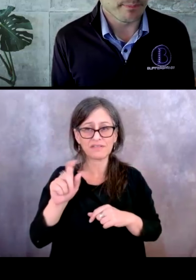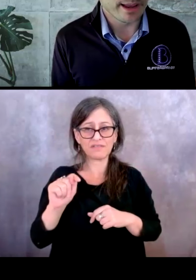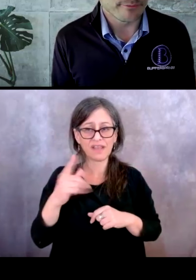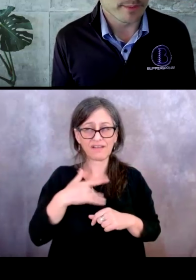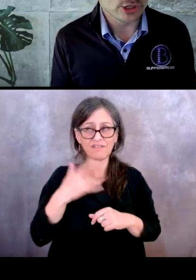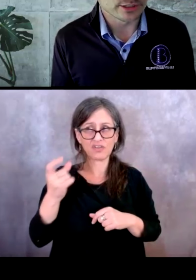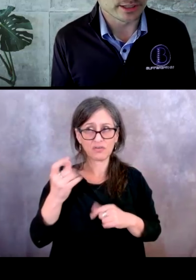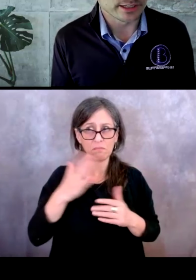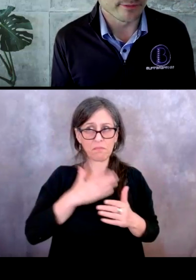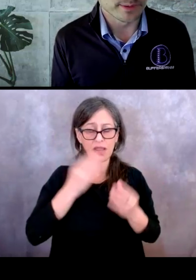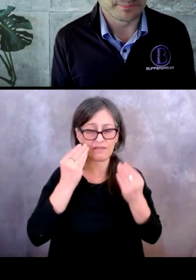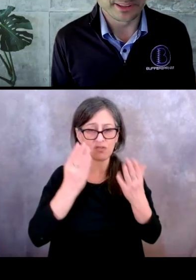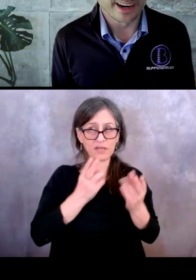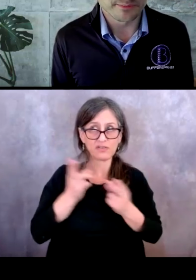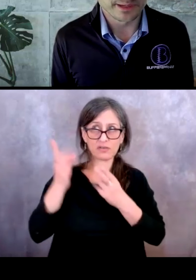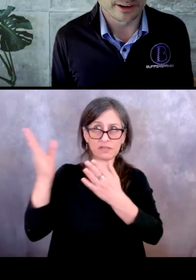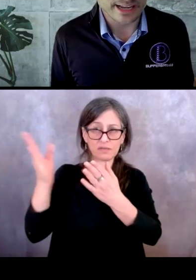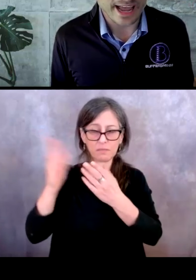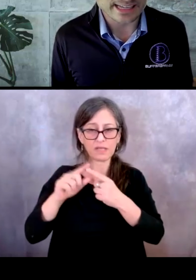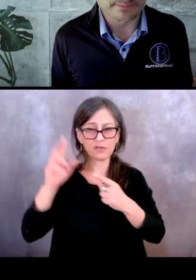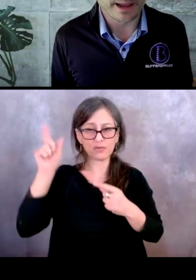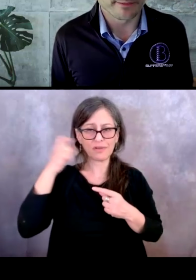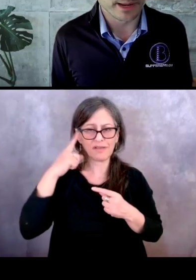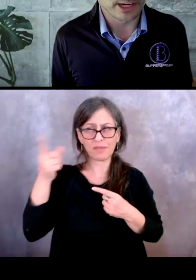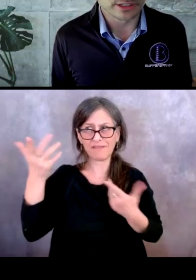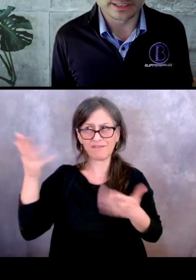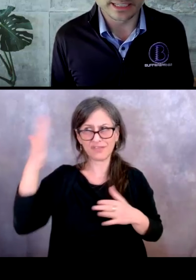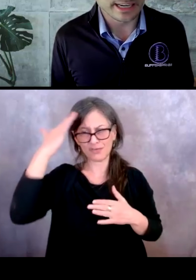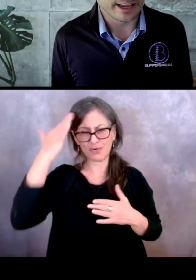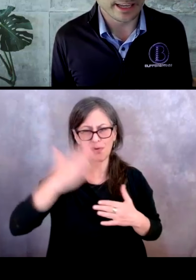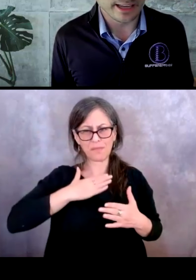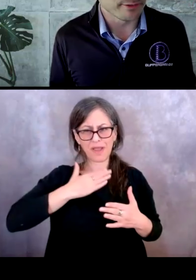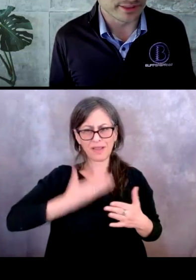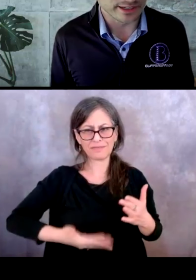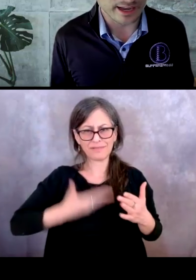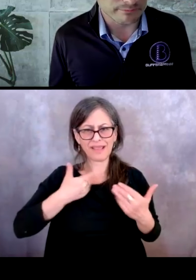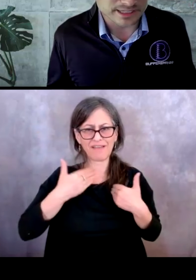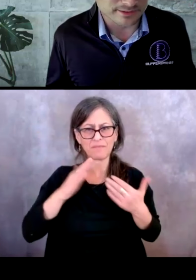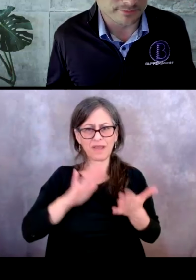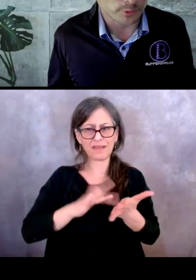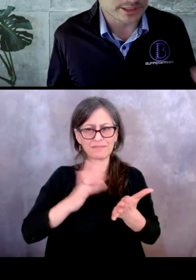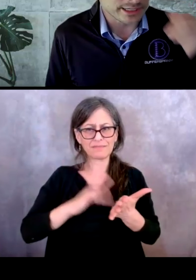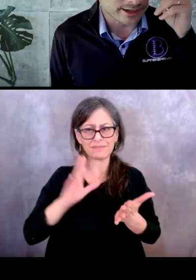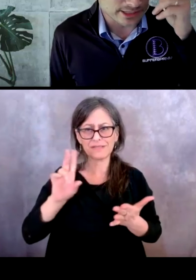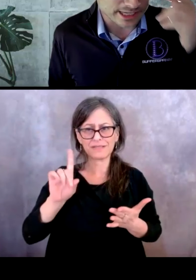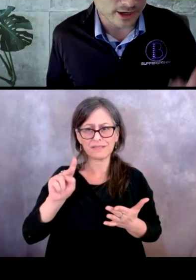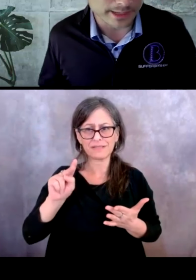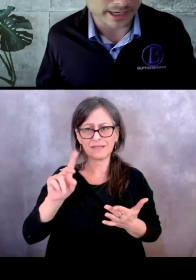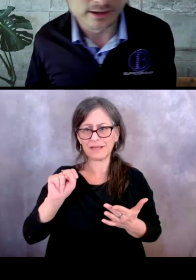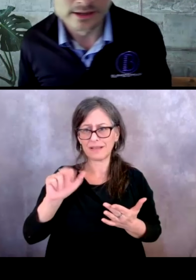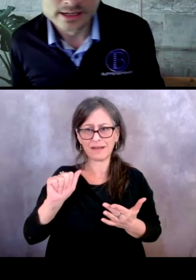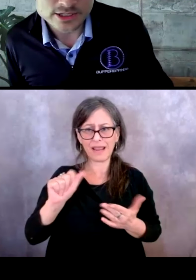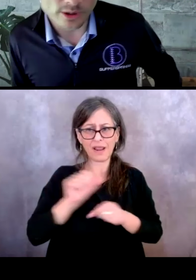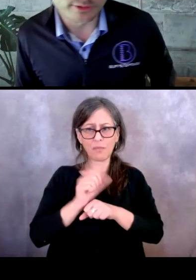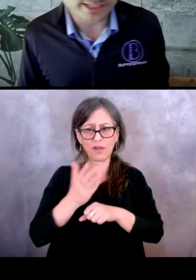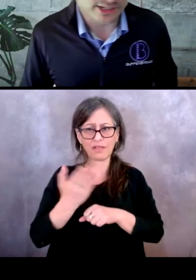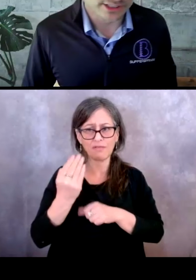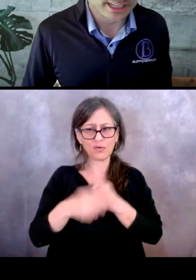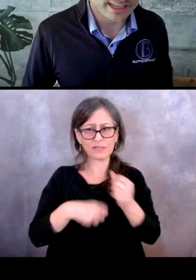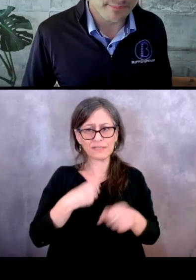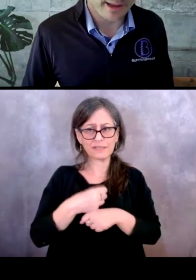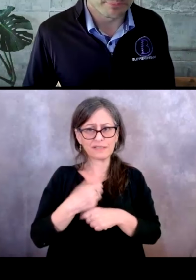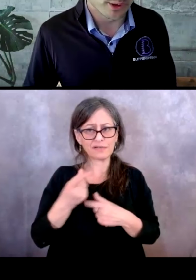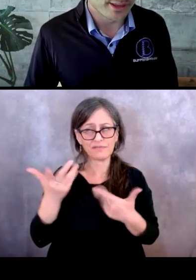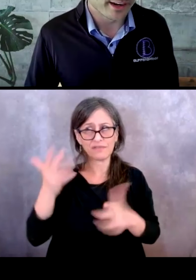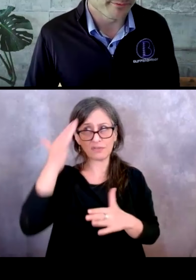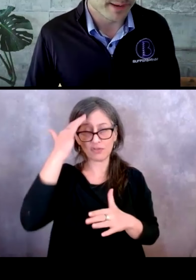to submit my information to the government, but the government already has my information, DNA, everything. I was in for 14 years. They know me. So I don't necessarily